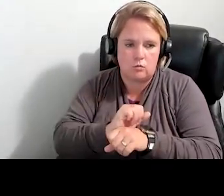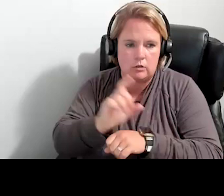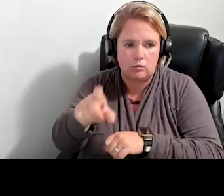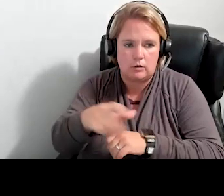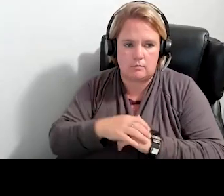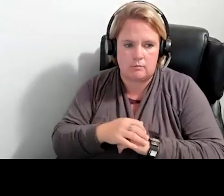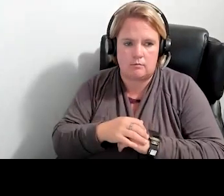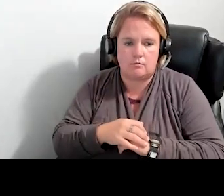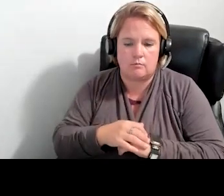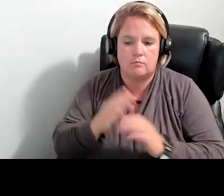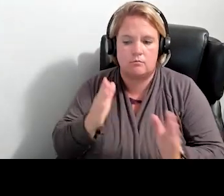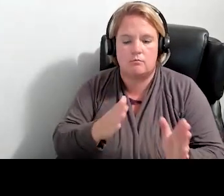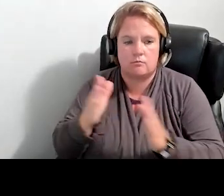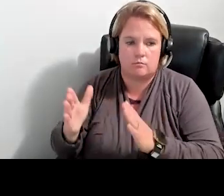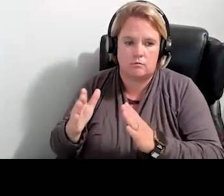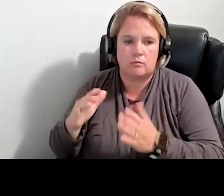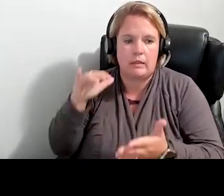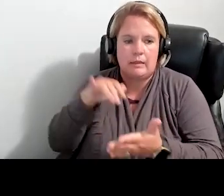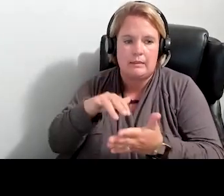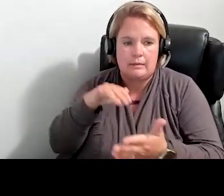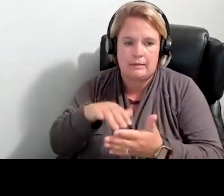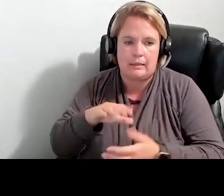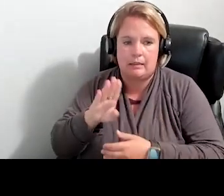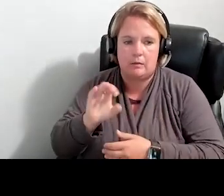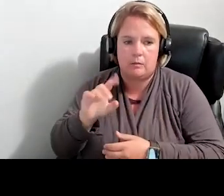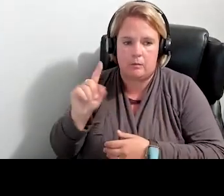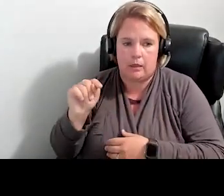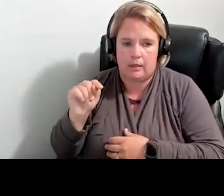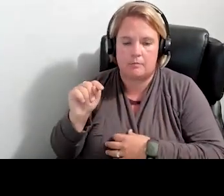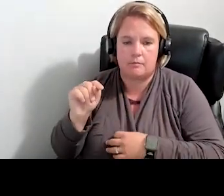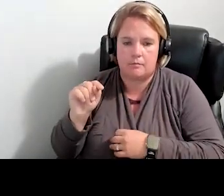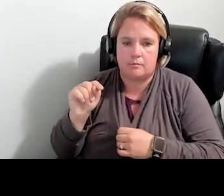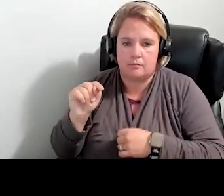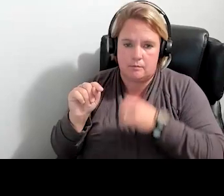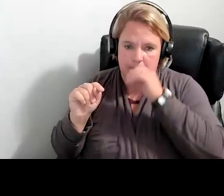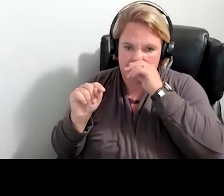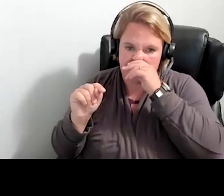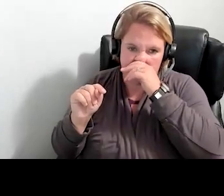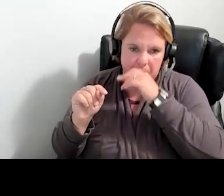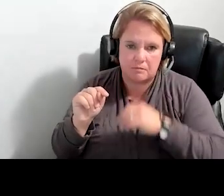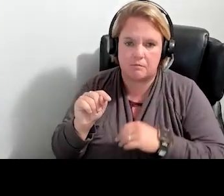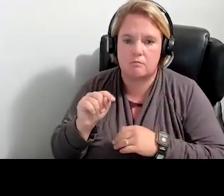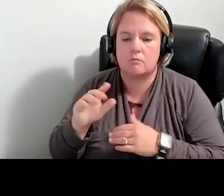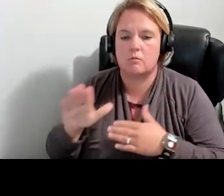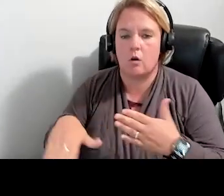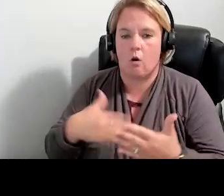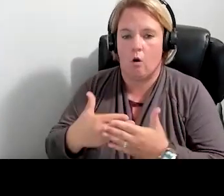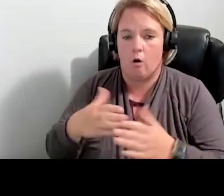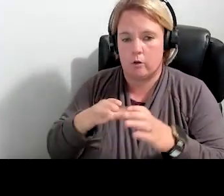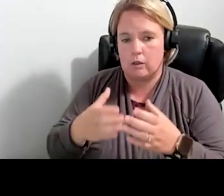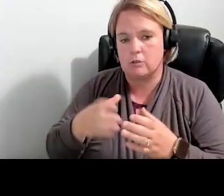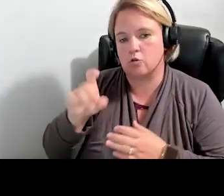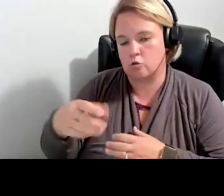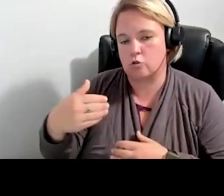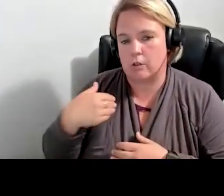another slide do I have? Oh, the study bot. So this is probably one. All of your classes should have like